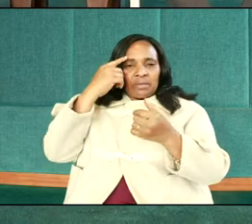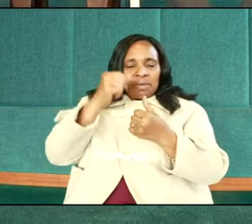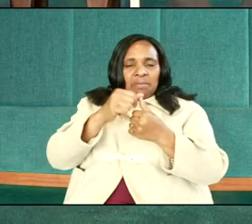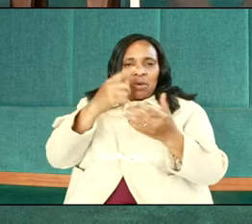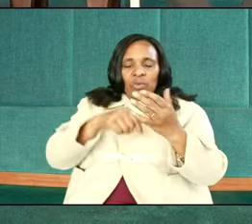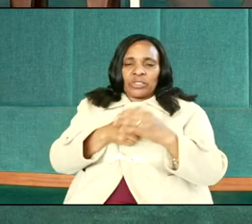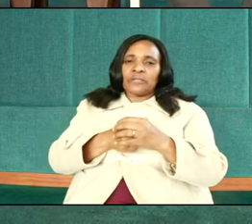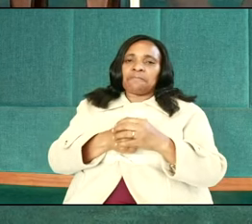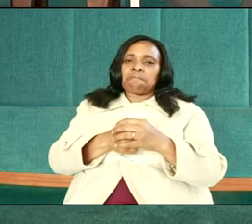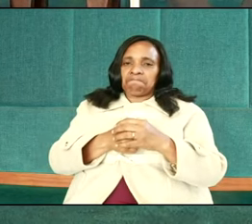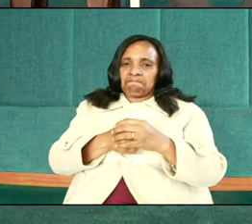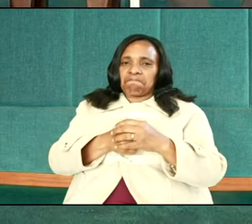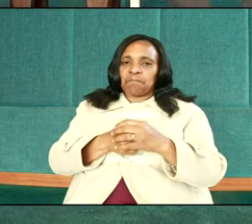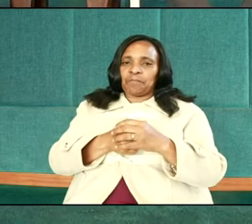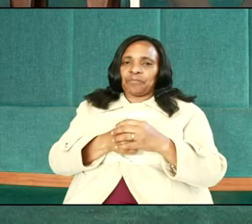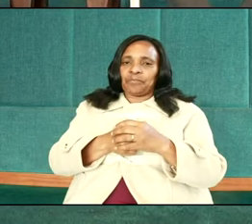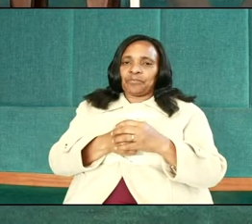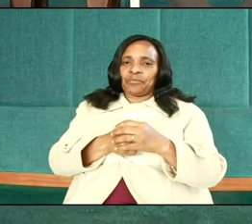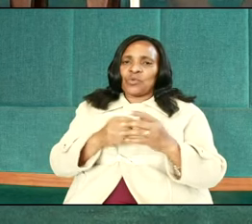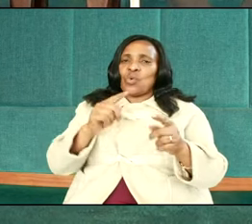that